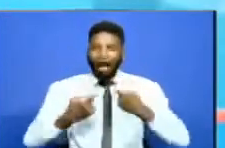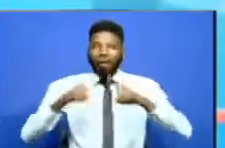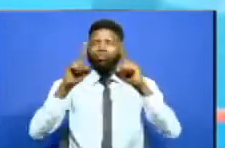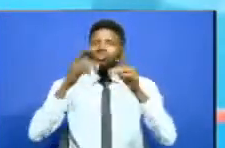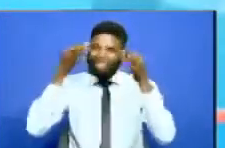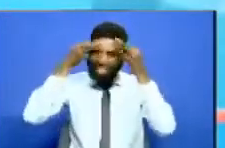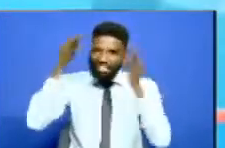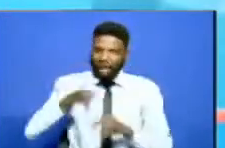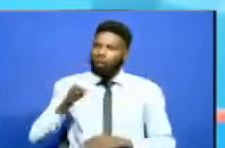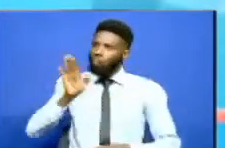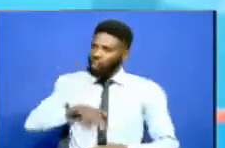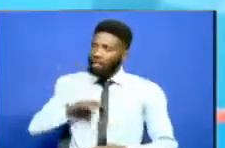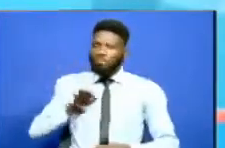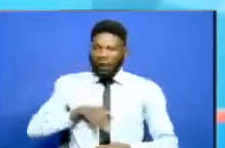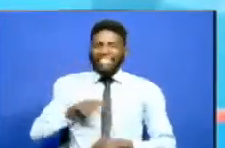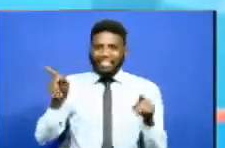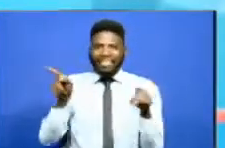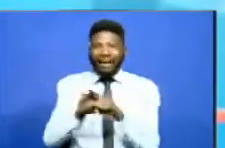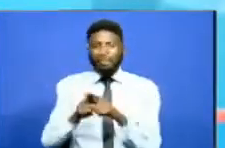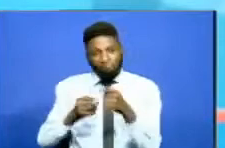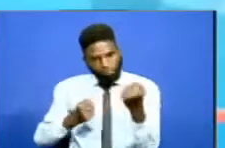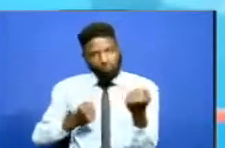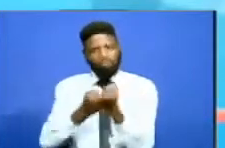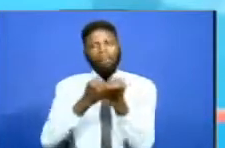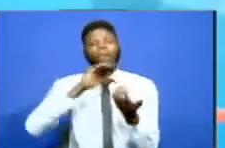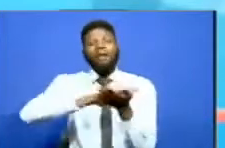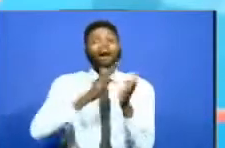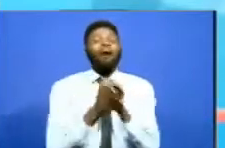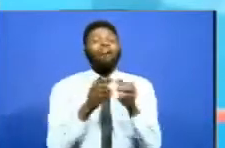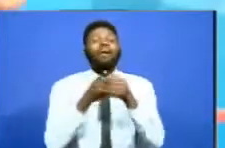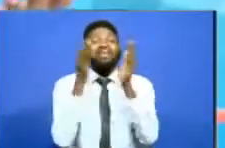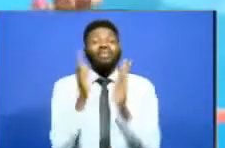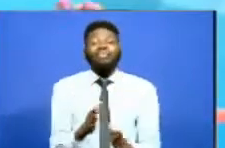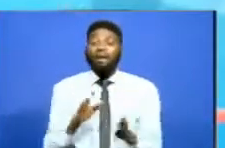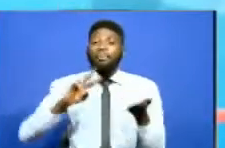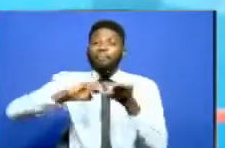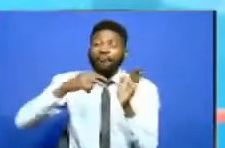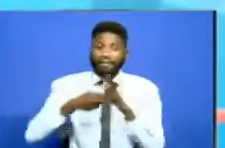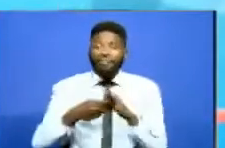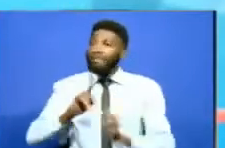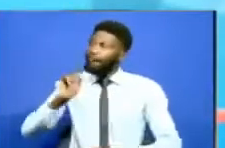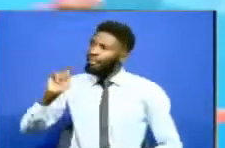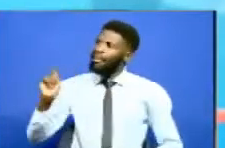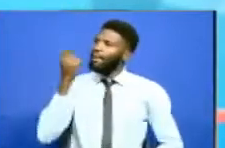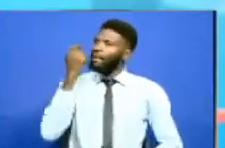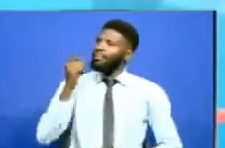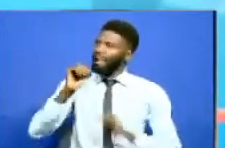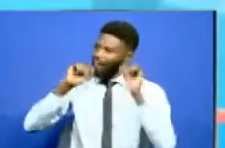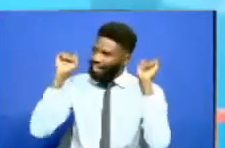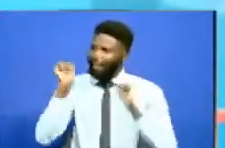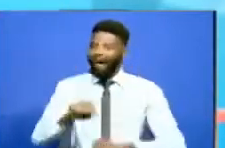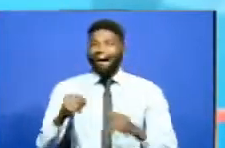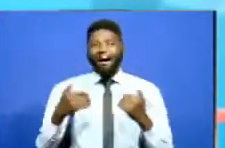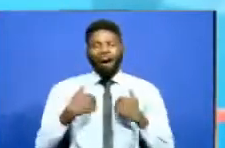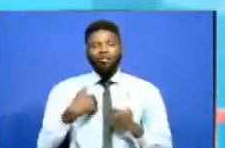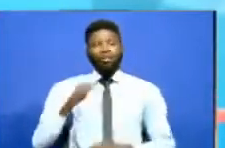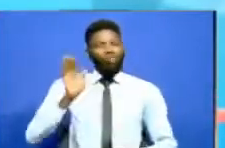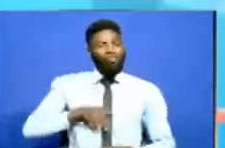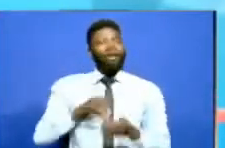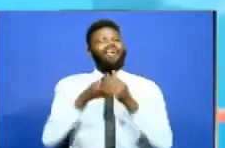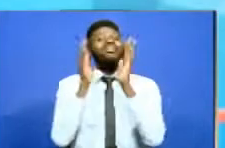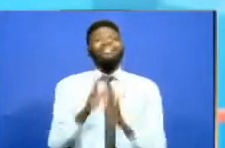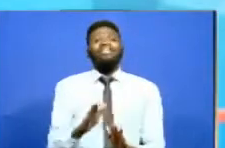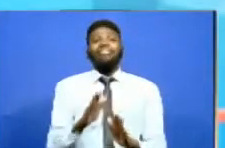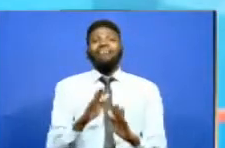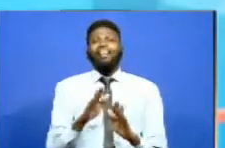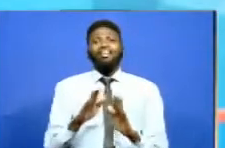all positions of leadership, surely Kenya will have a woman leader, a woman president, as early as